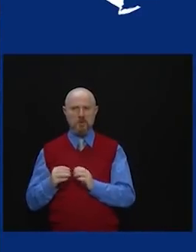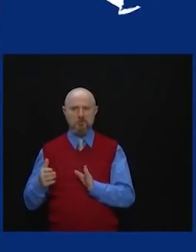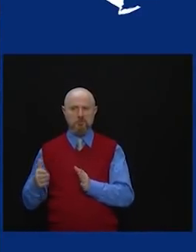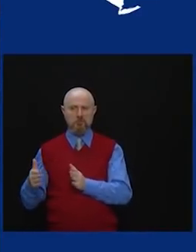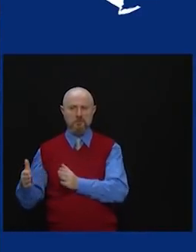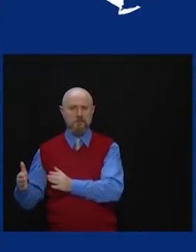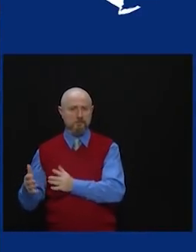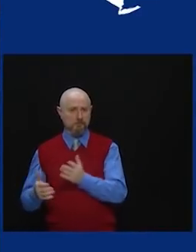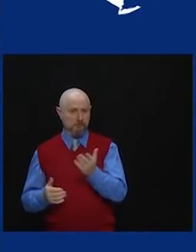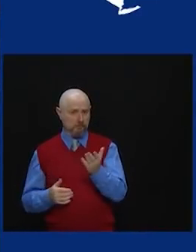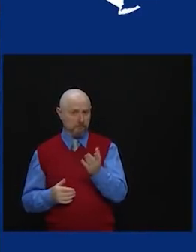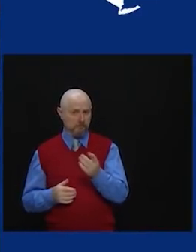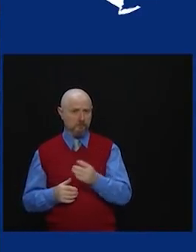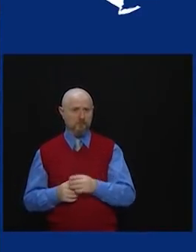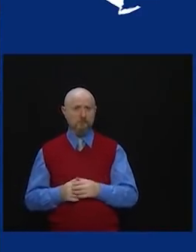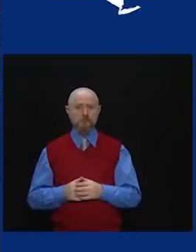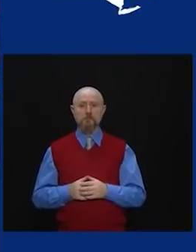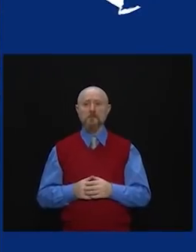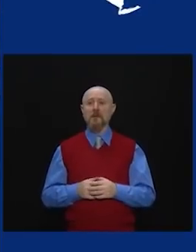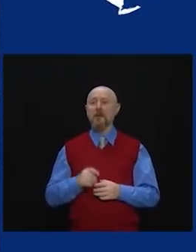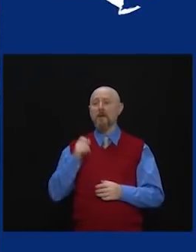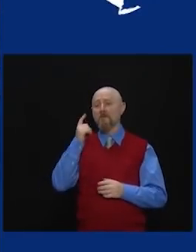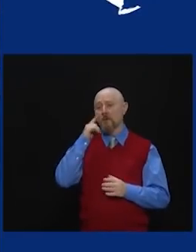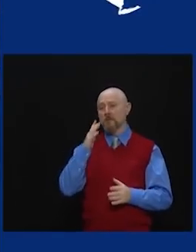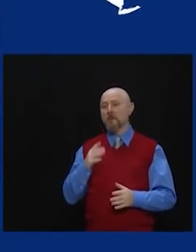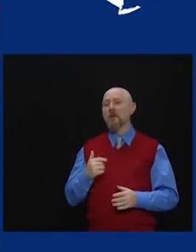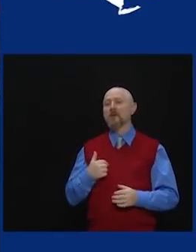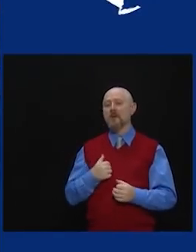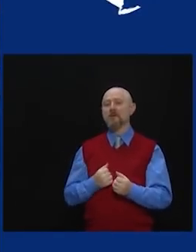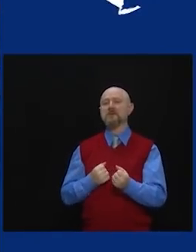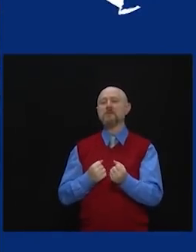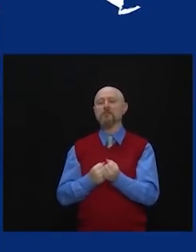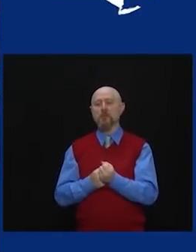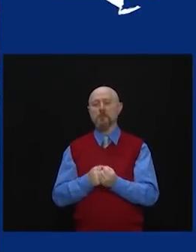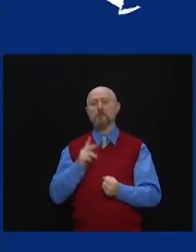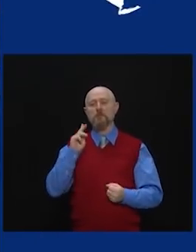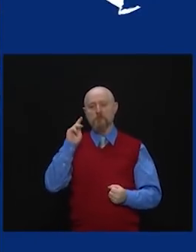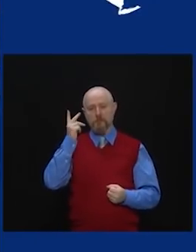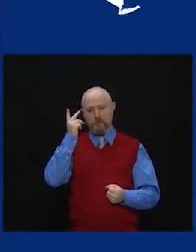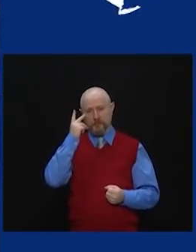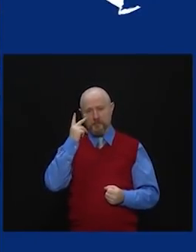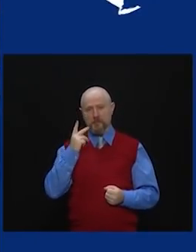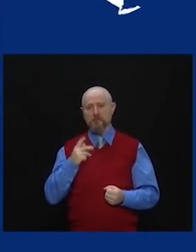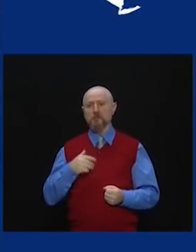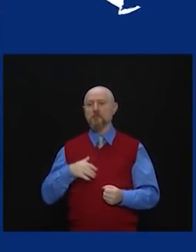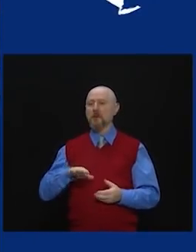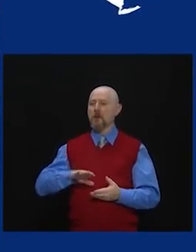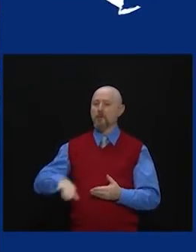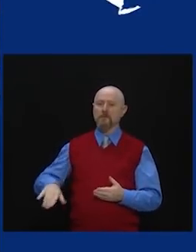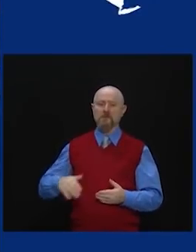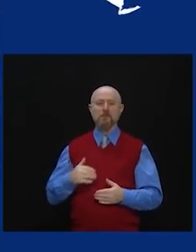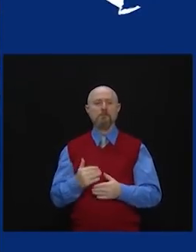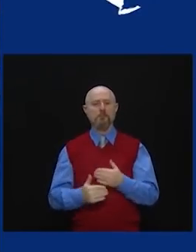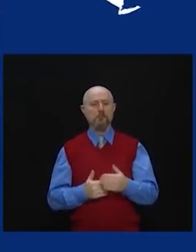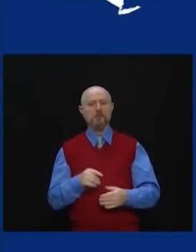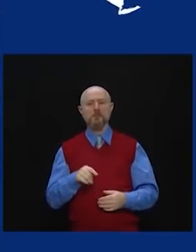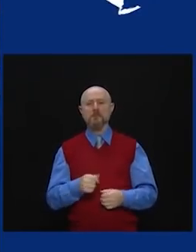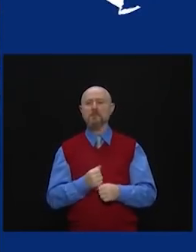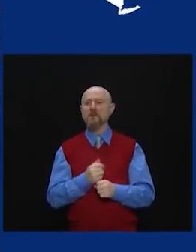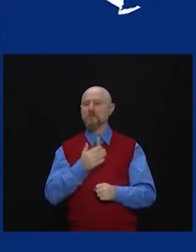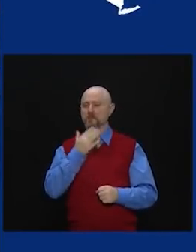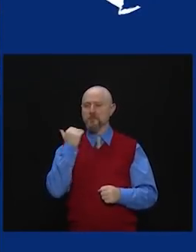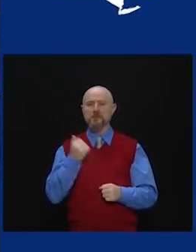of taking politics out of the process and ensuring that the best decisions are made. If that system fails, it goes